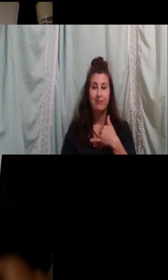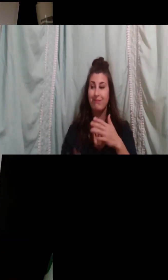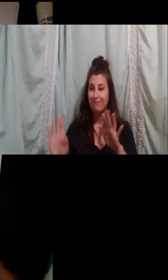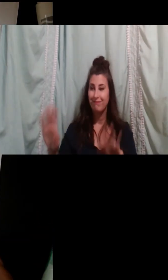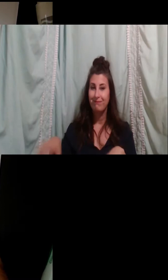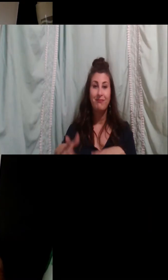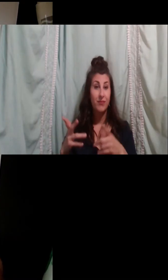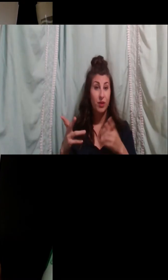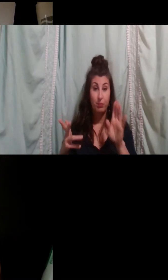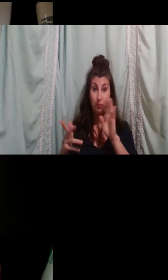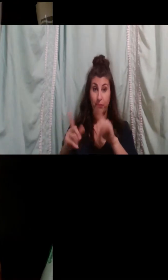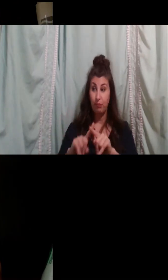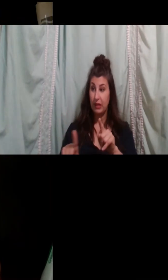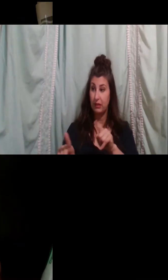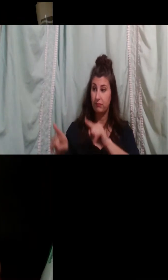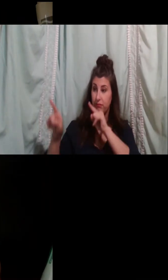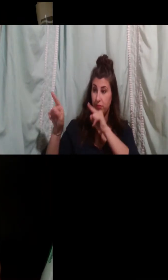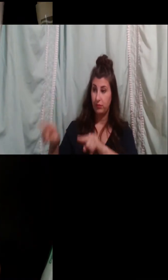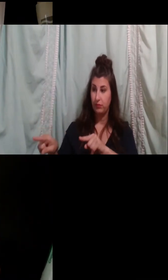right? And that will get you